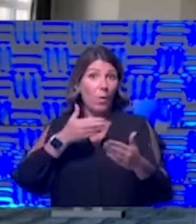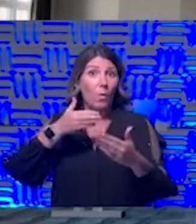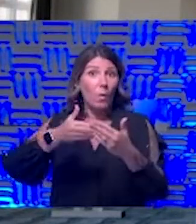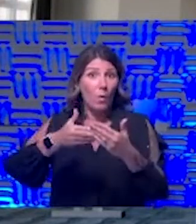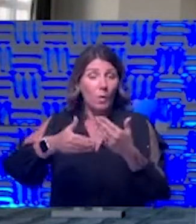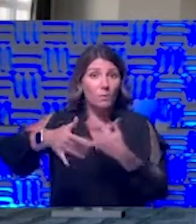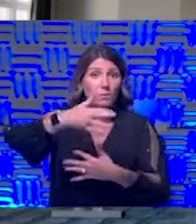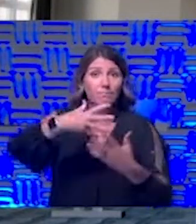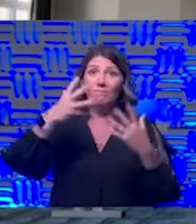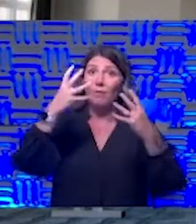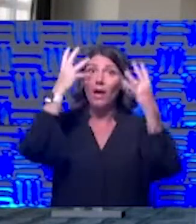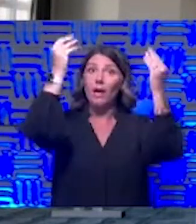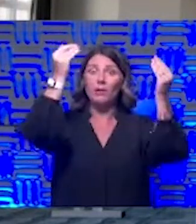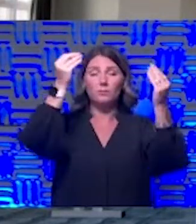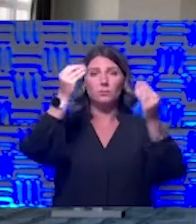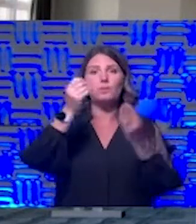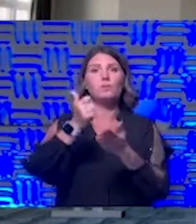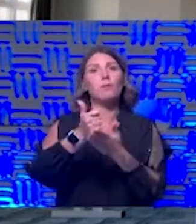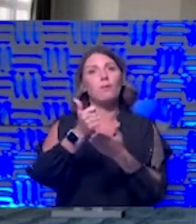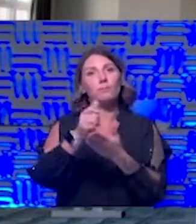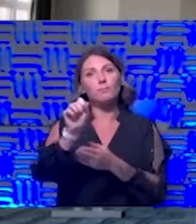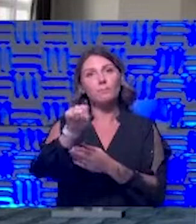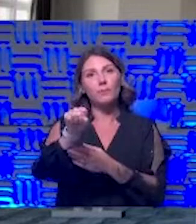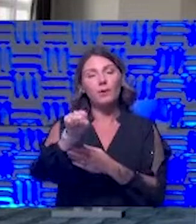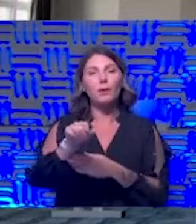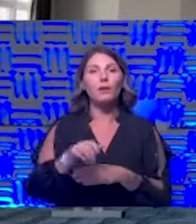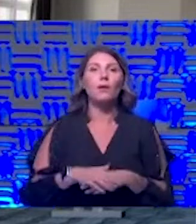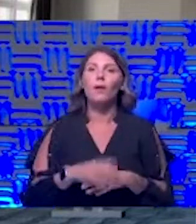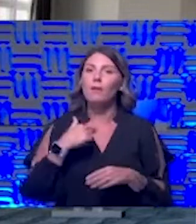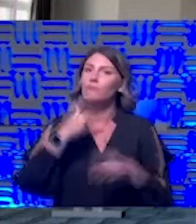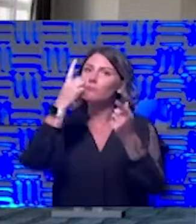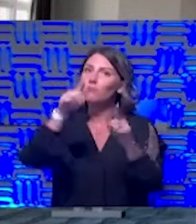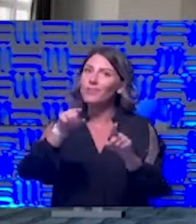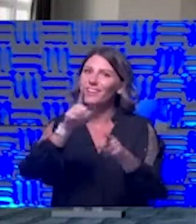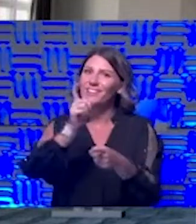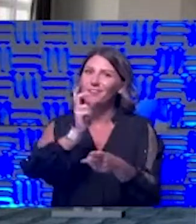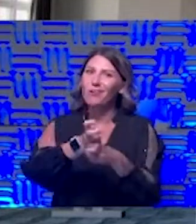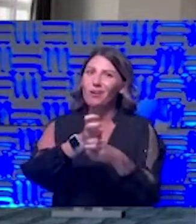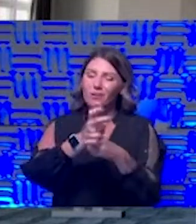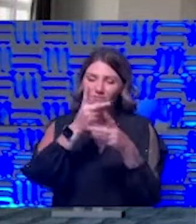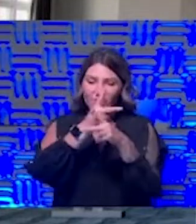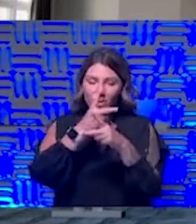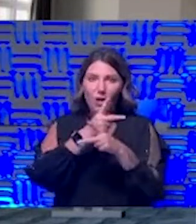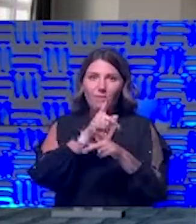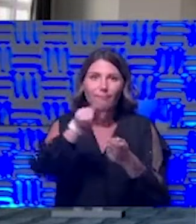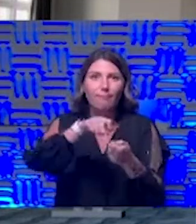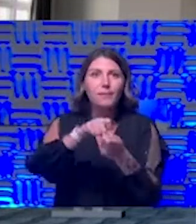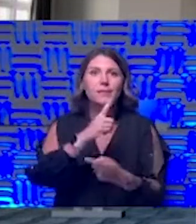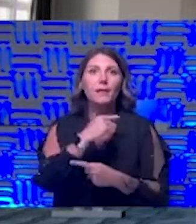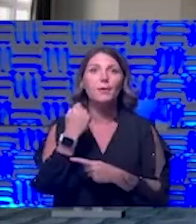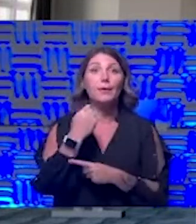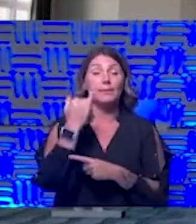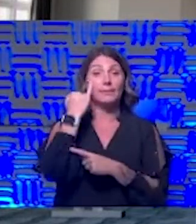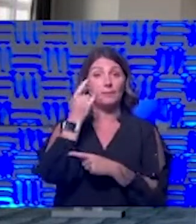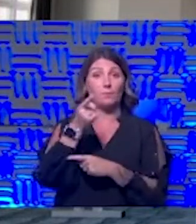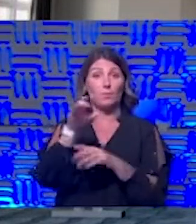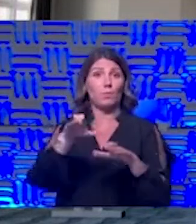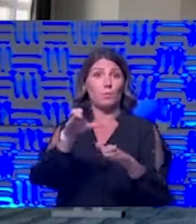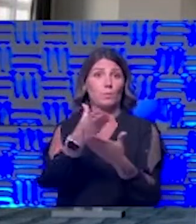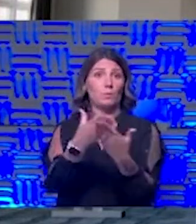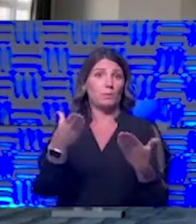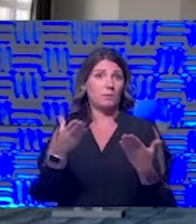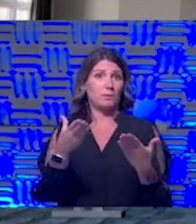Being outdoors helps as well. So I'd agree. It's hard to really peg down what the exact risk is. If you were doing things that you